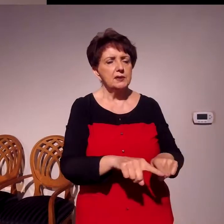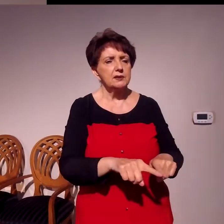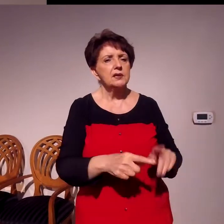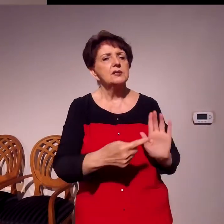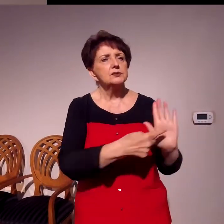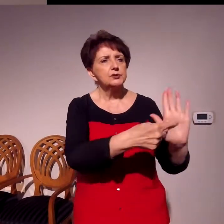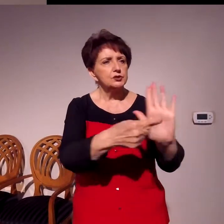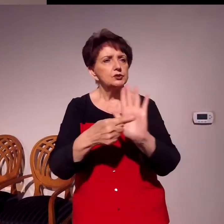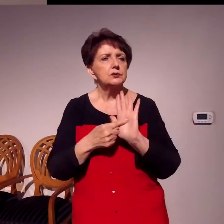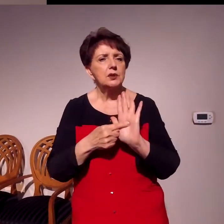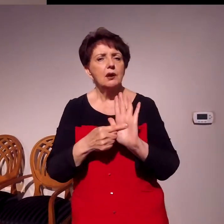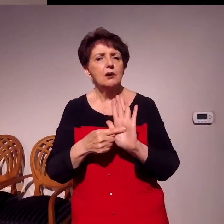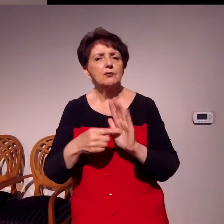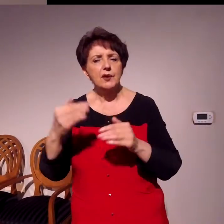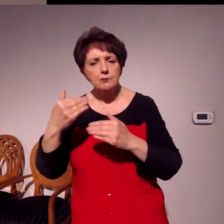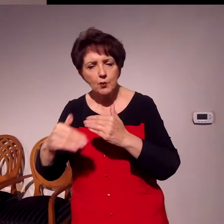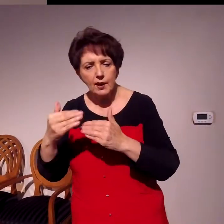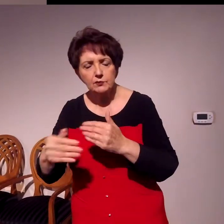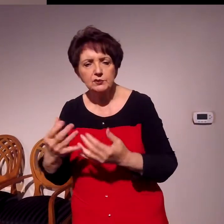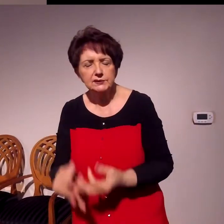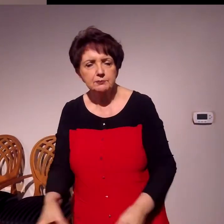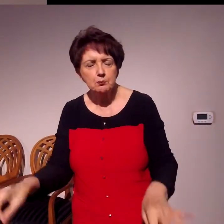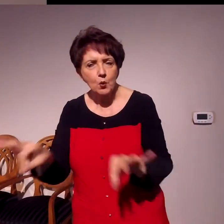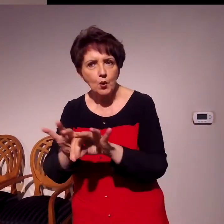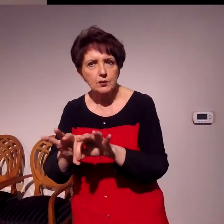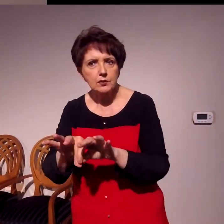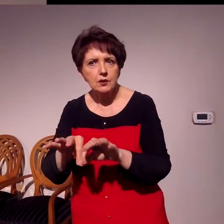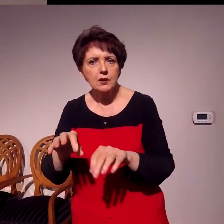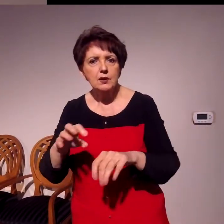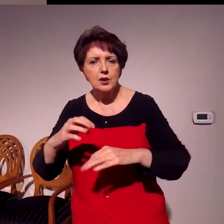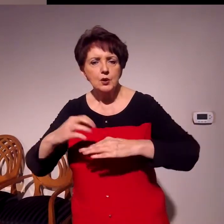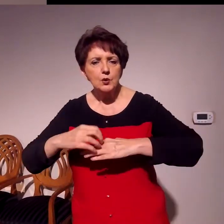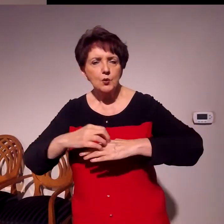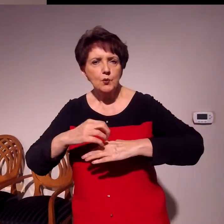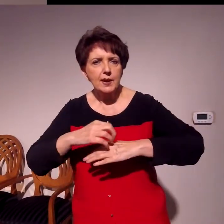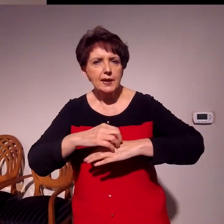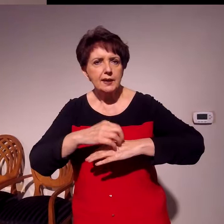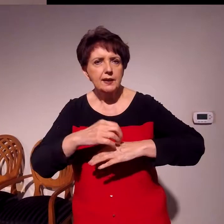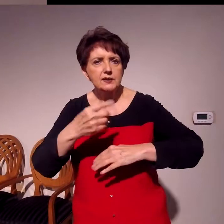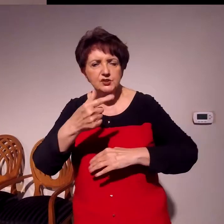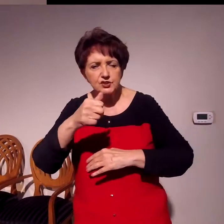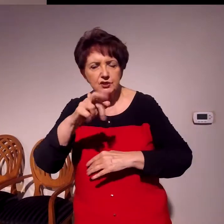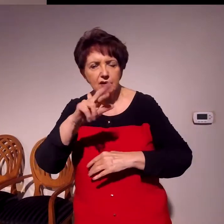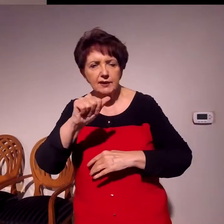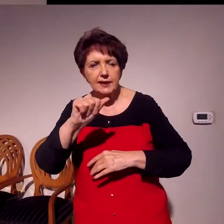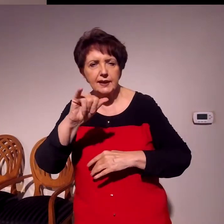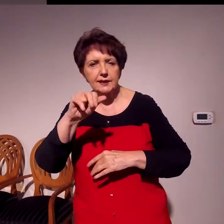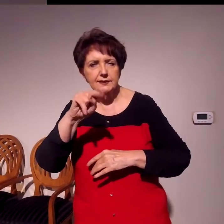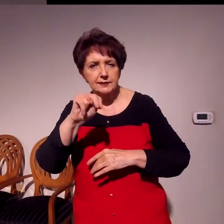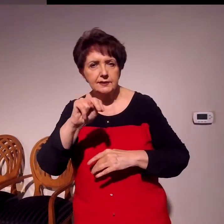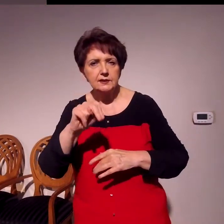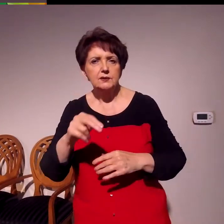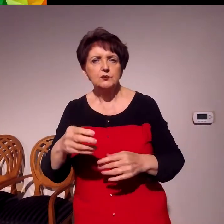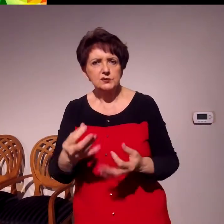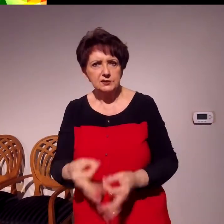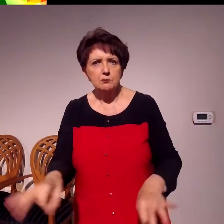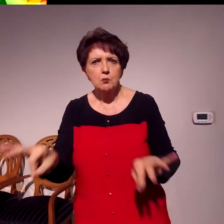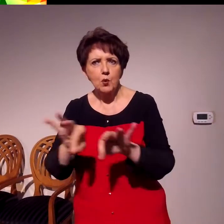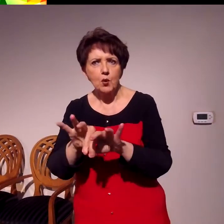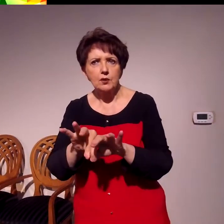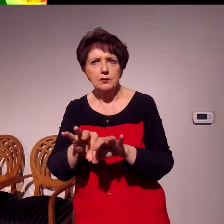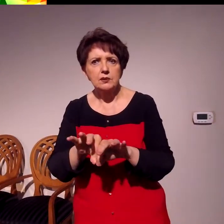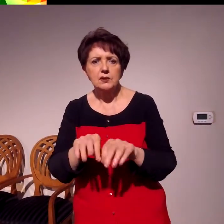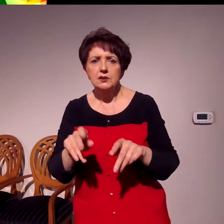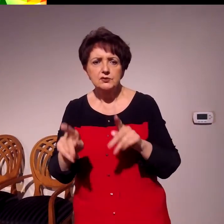bread was and grain was so that people didn't starve to death during the Depression. It was a